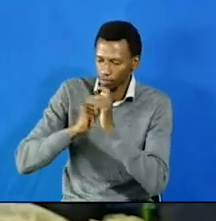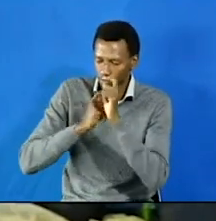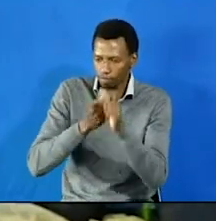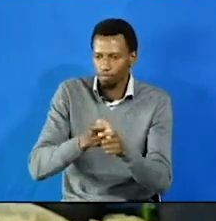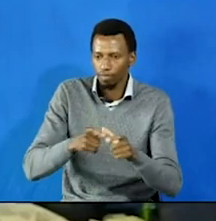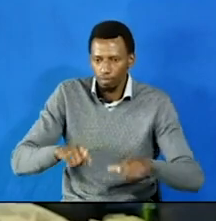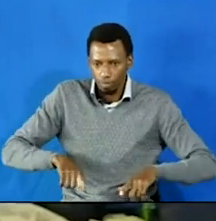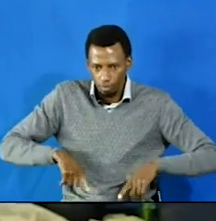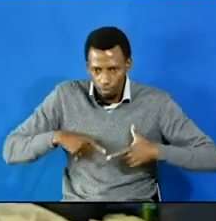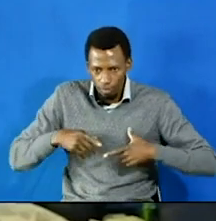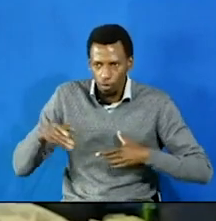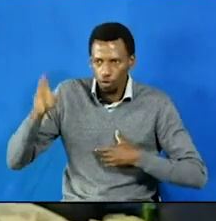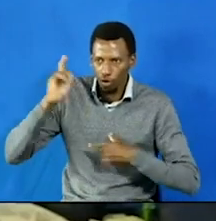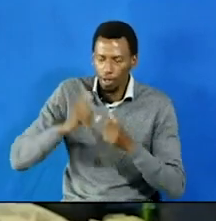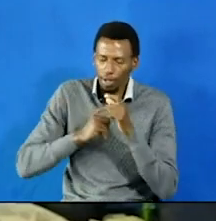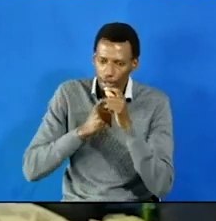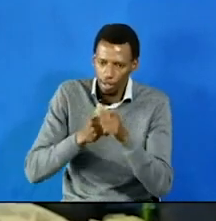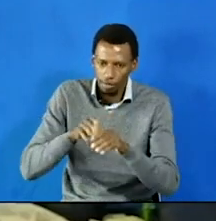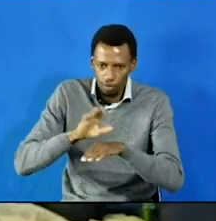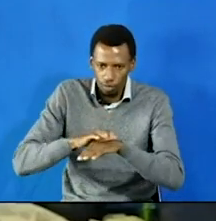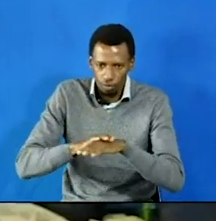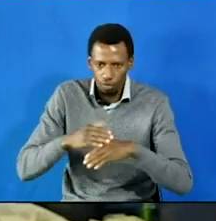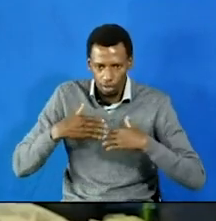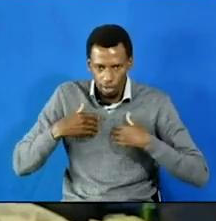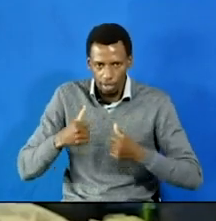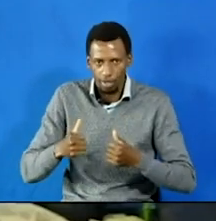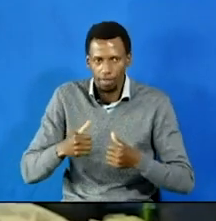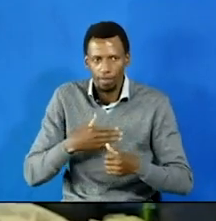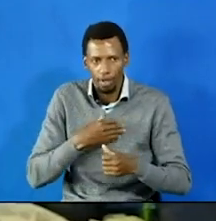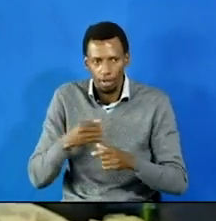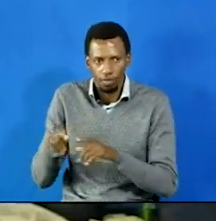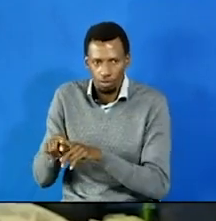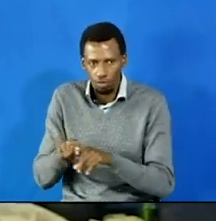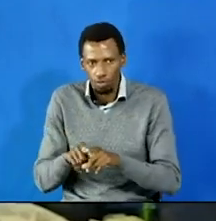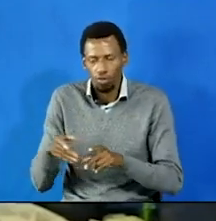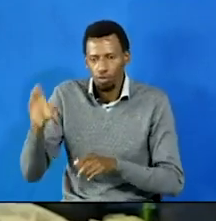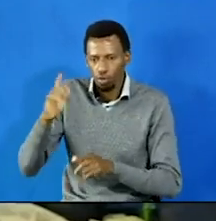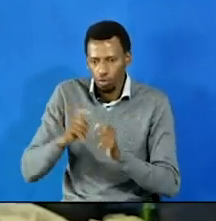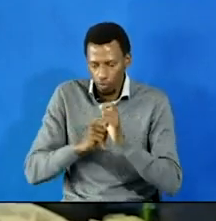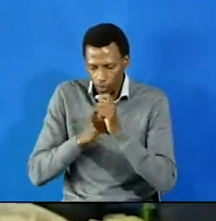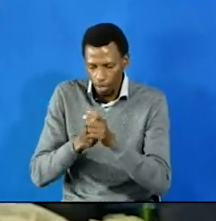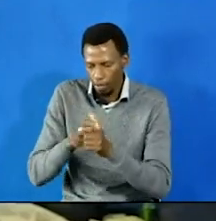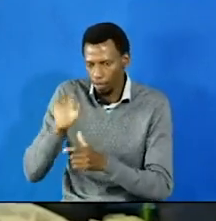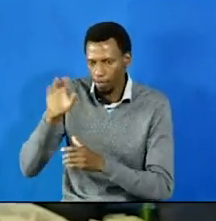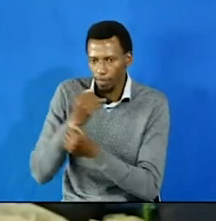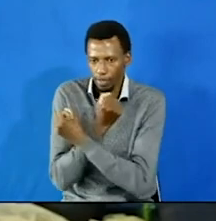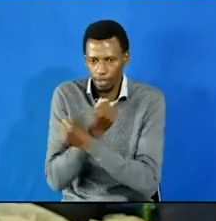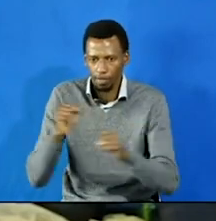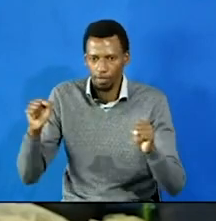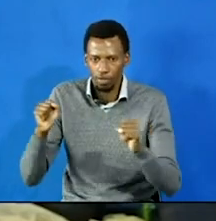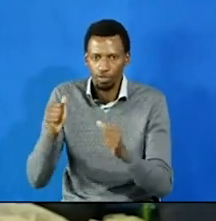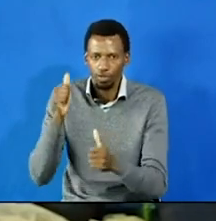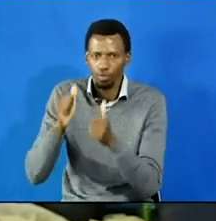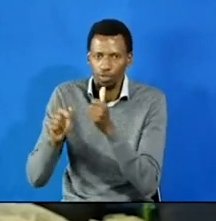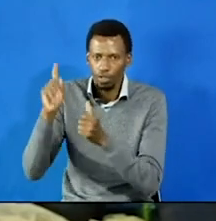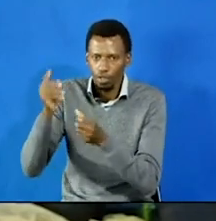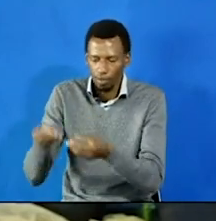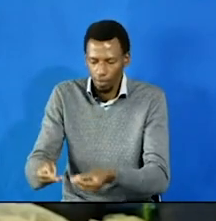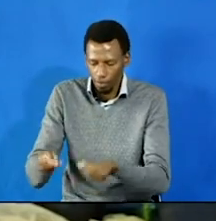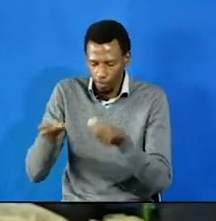for the gift of good health, and more so for the gift of salvation, which he has given us through Jesus